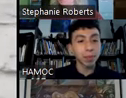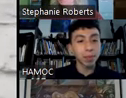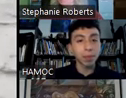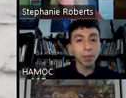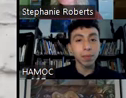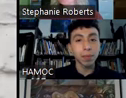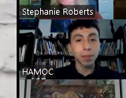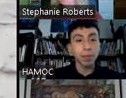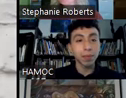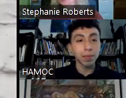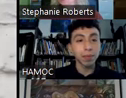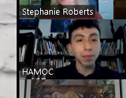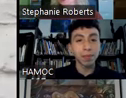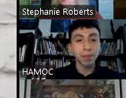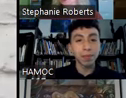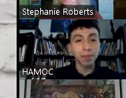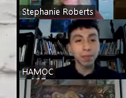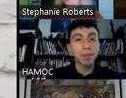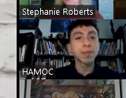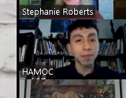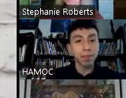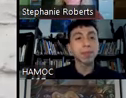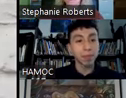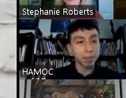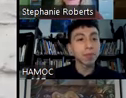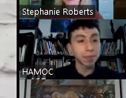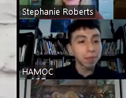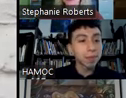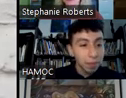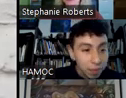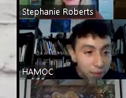And Margo, I don't think she's here with us today.